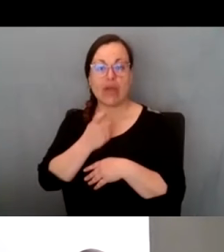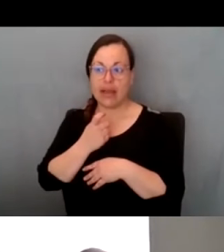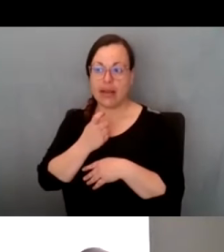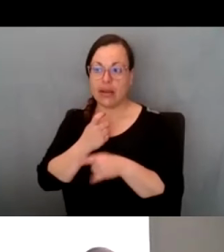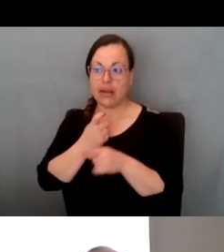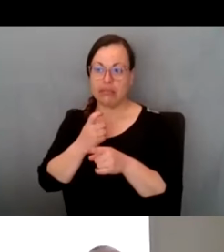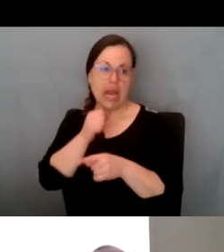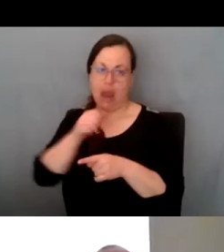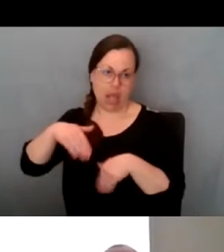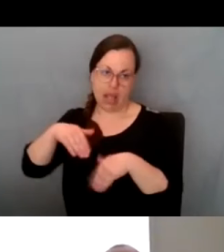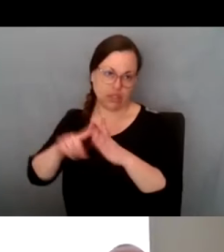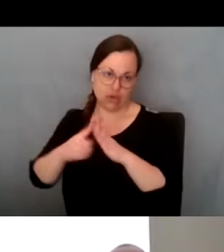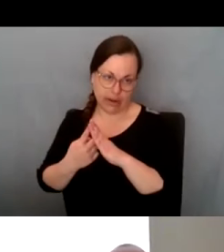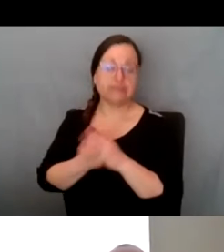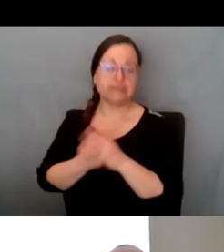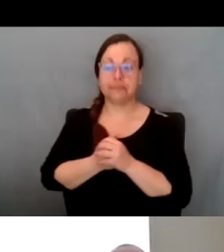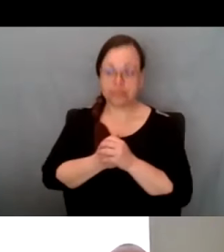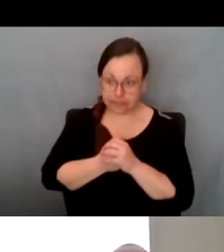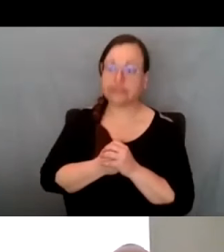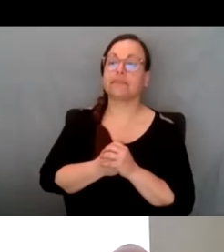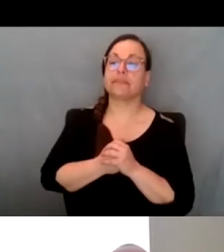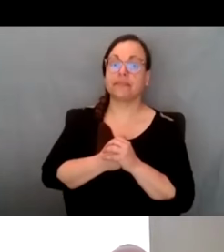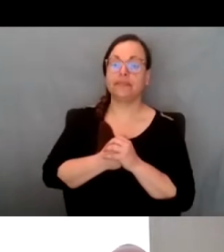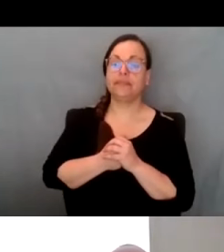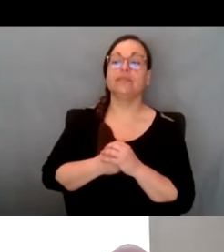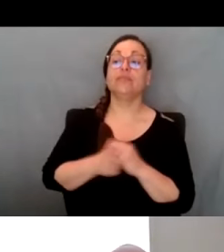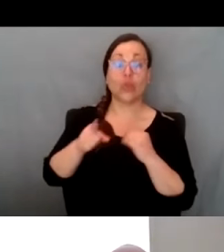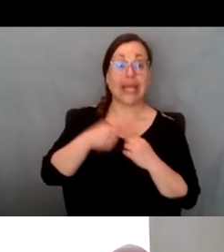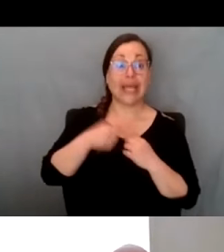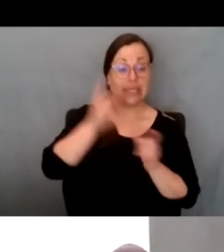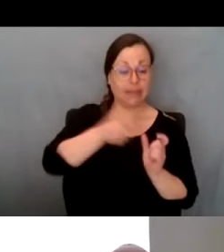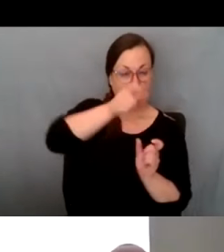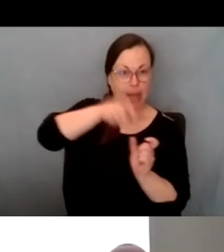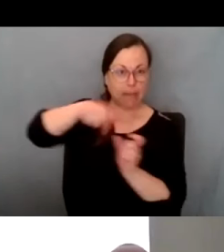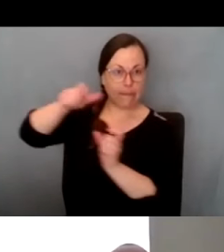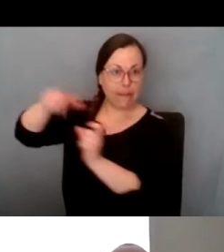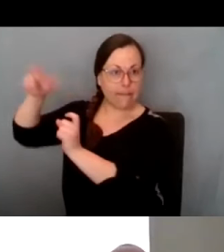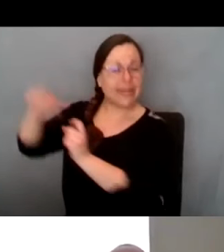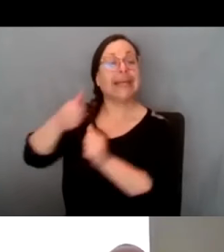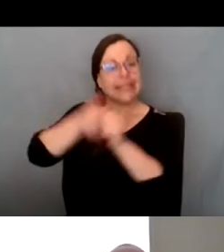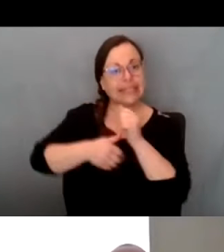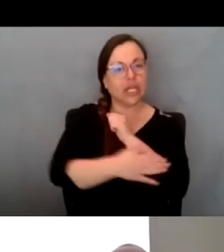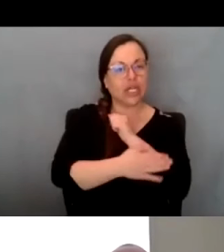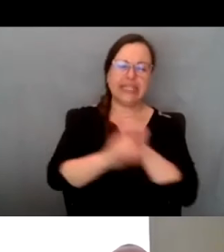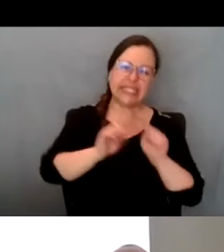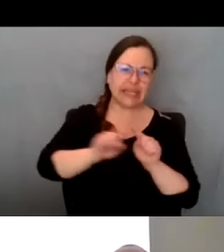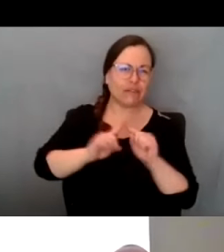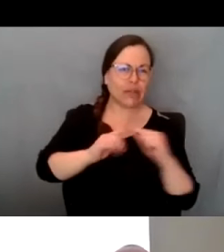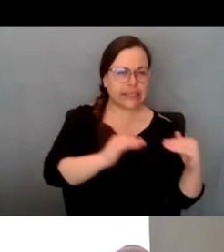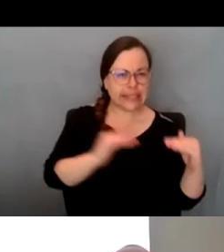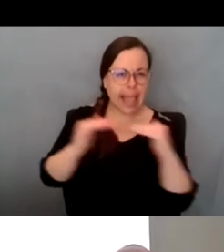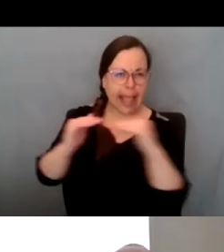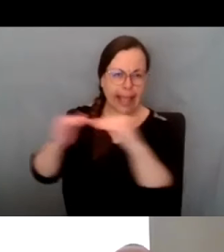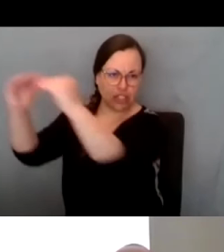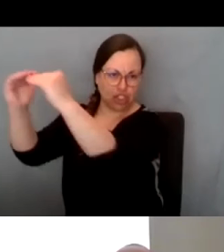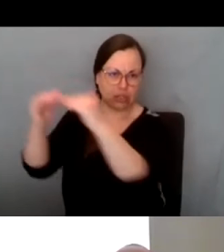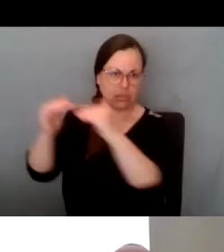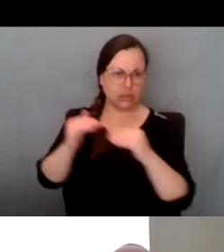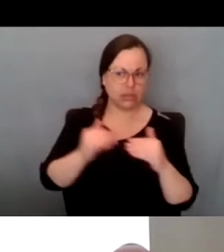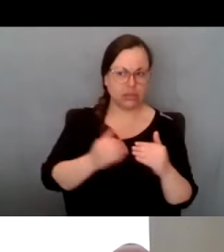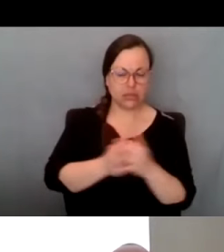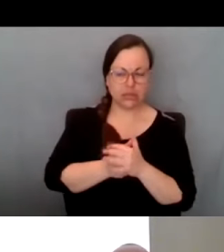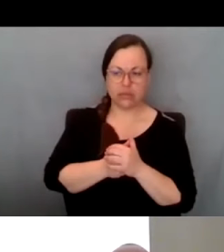if you can see on this bar charts, countries are at a different stage of preparation. And then when